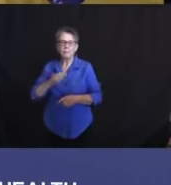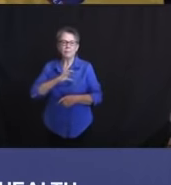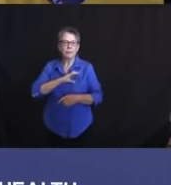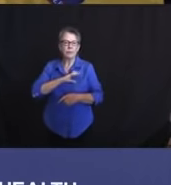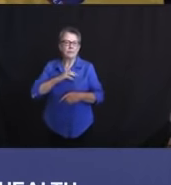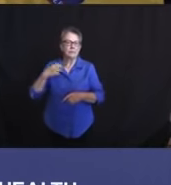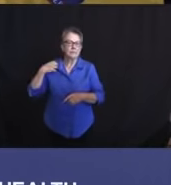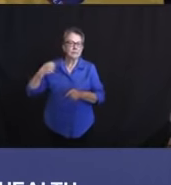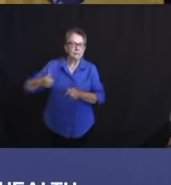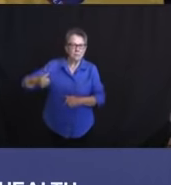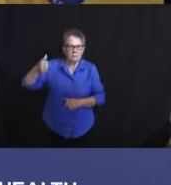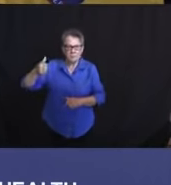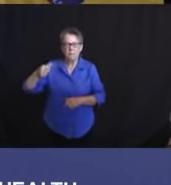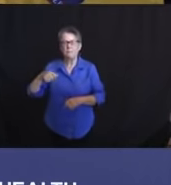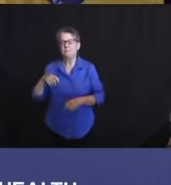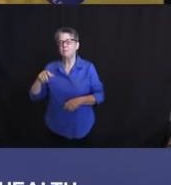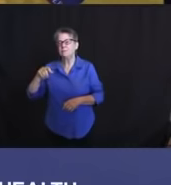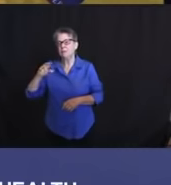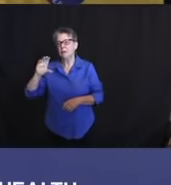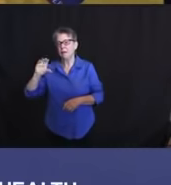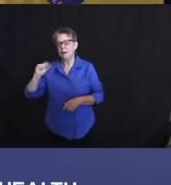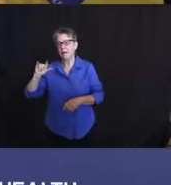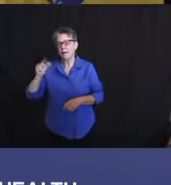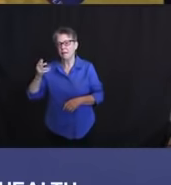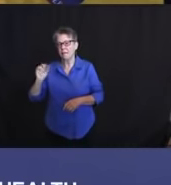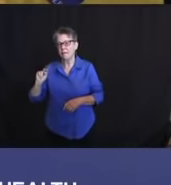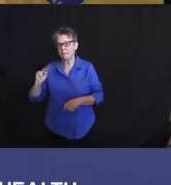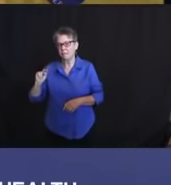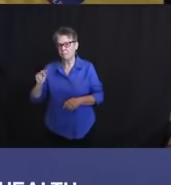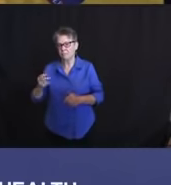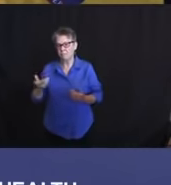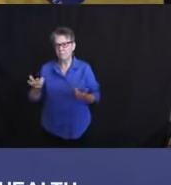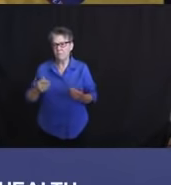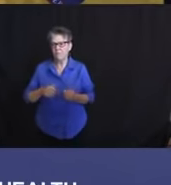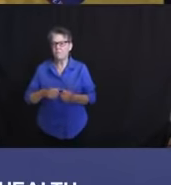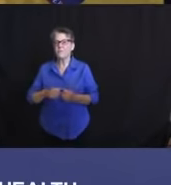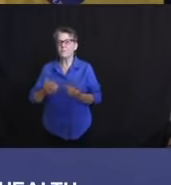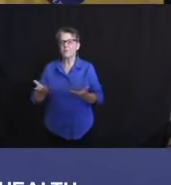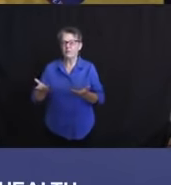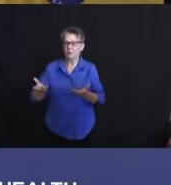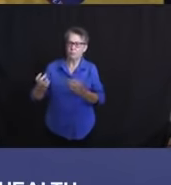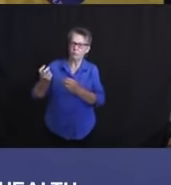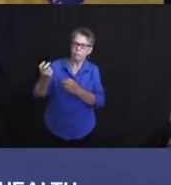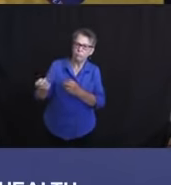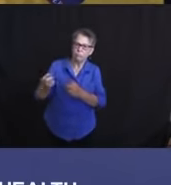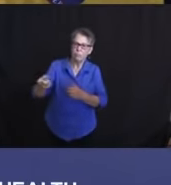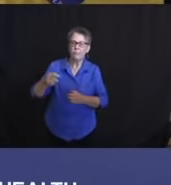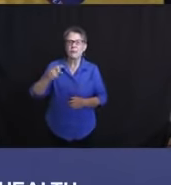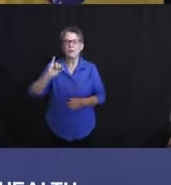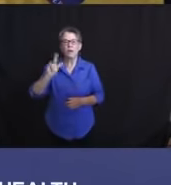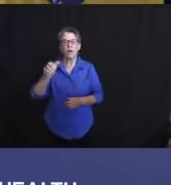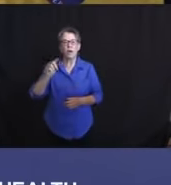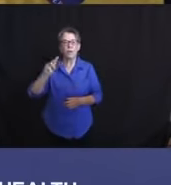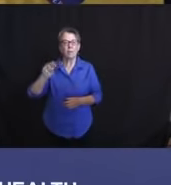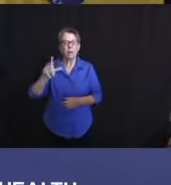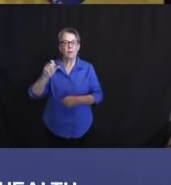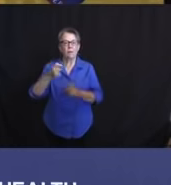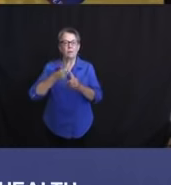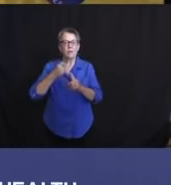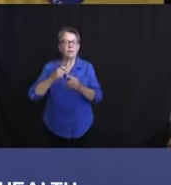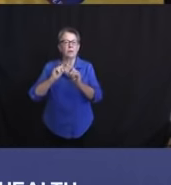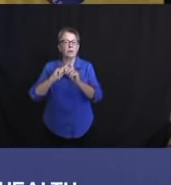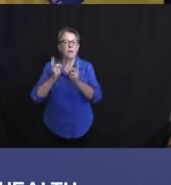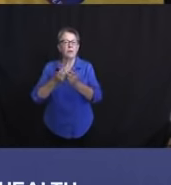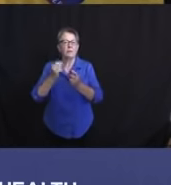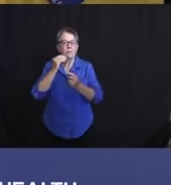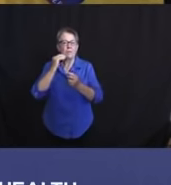Callahan. Jared Maples is with us, the Director of the Office of Homeland Security and Preparedness. Again, good afternoon.